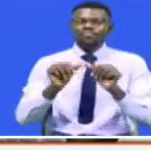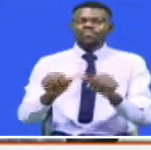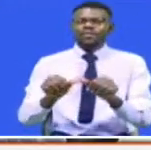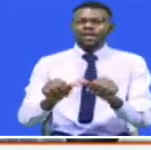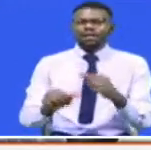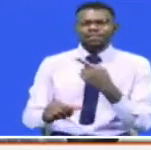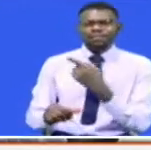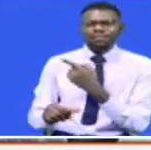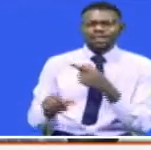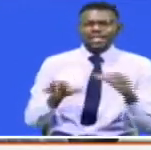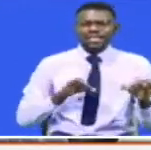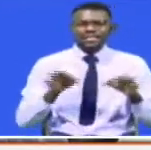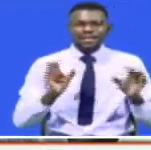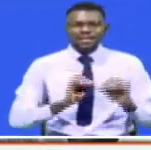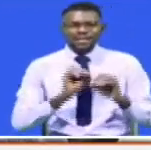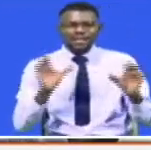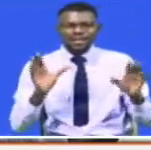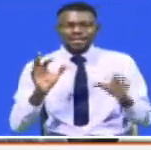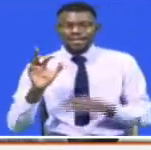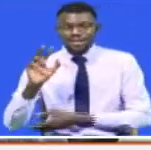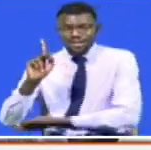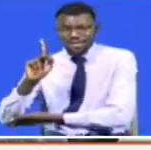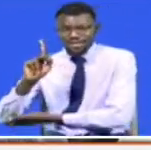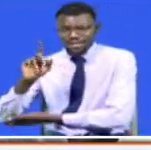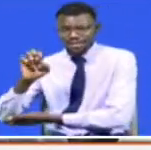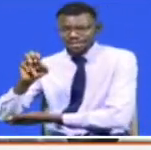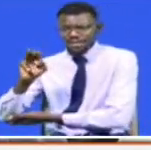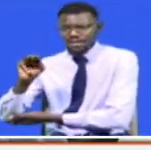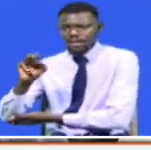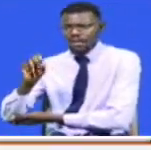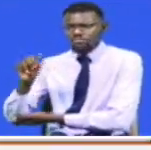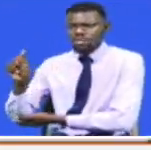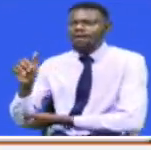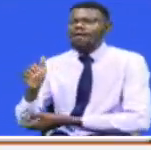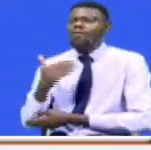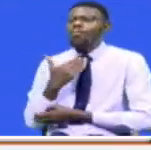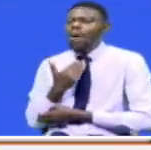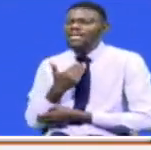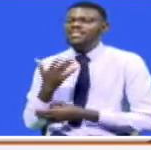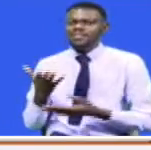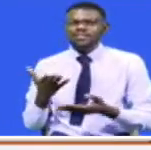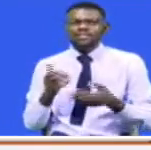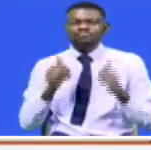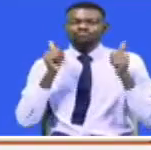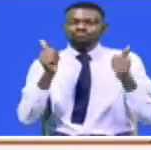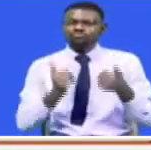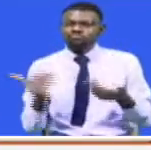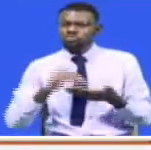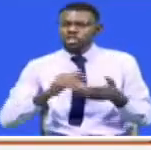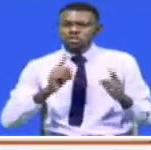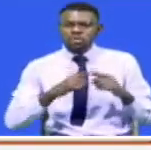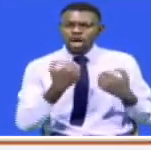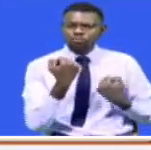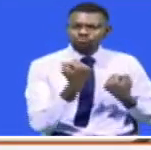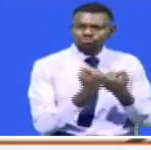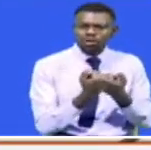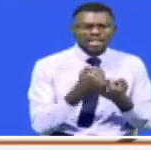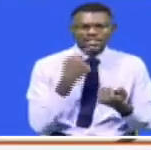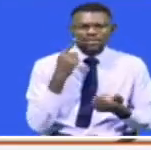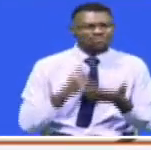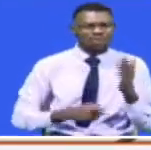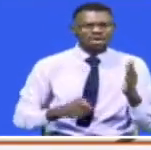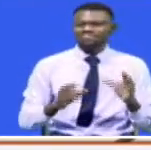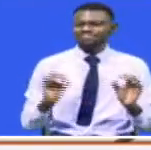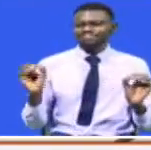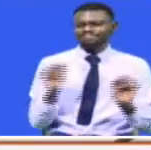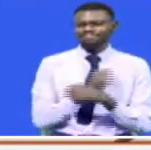Ramadhani clarified that KEMSA's request to re-advertise and carry out the tender afresh was rejected, as the donor cited urgency of the distribution